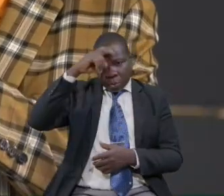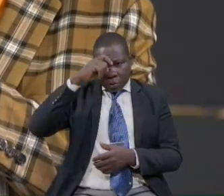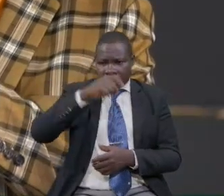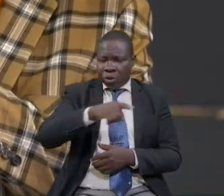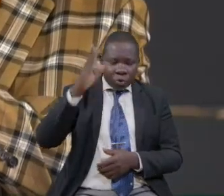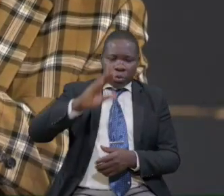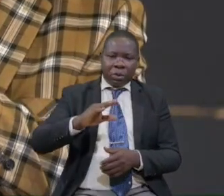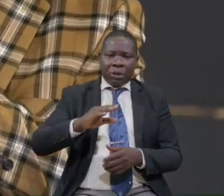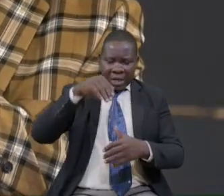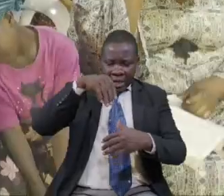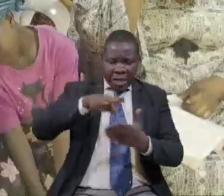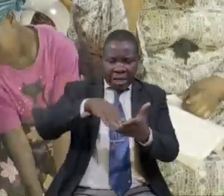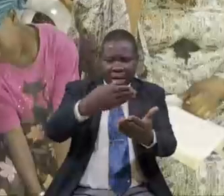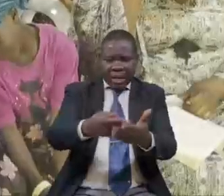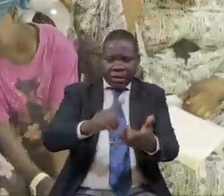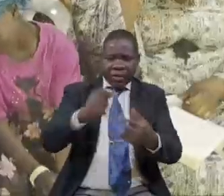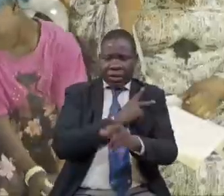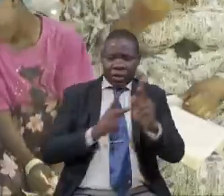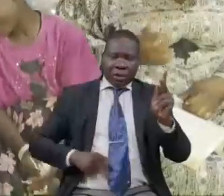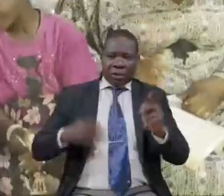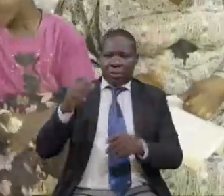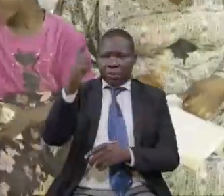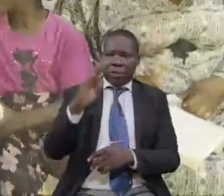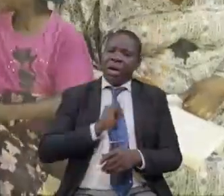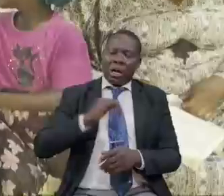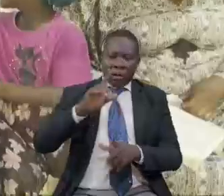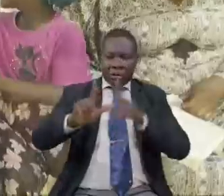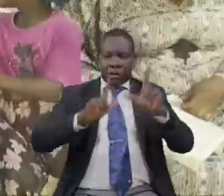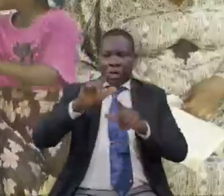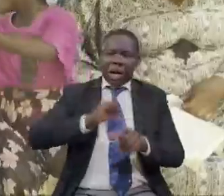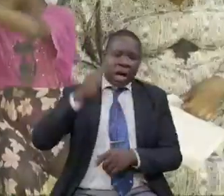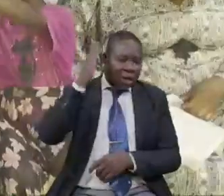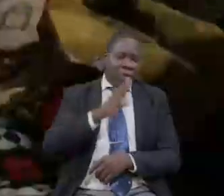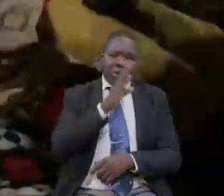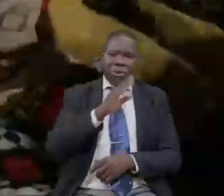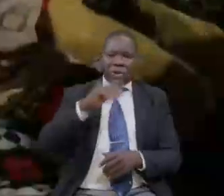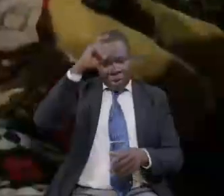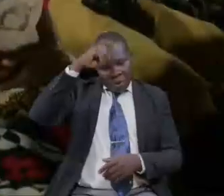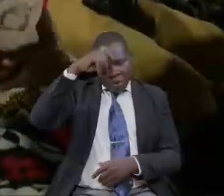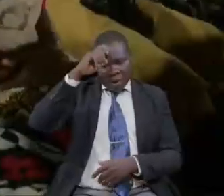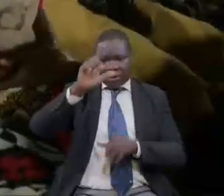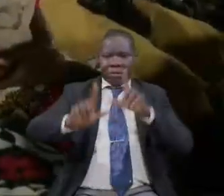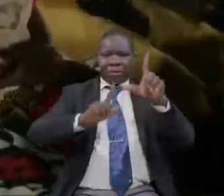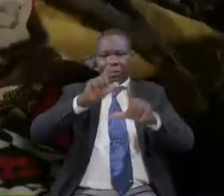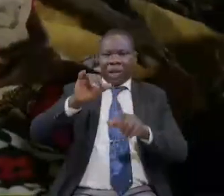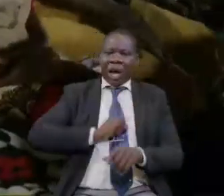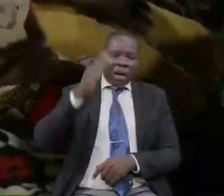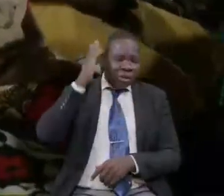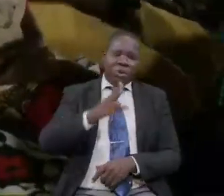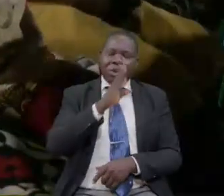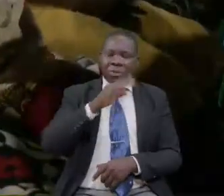God. I will be wise. I will be wise. I will